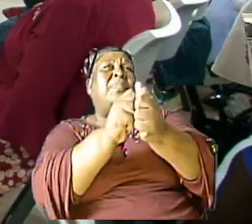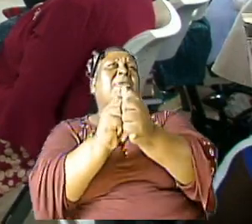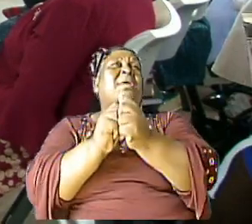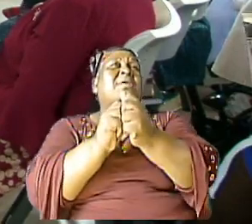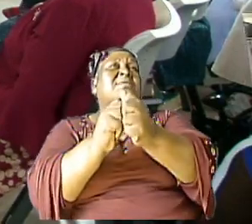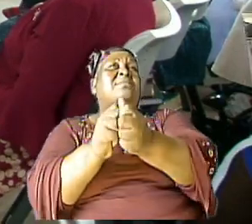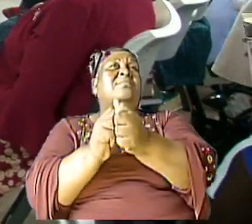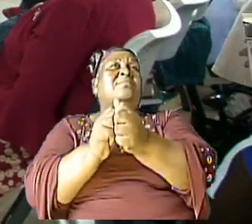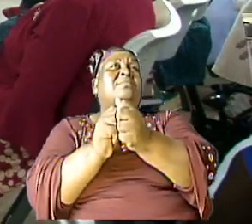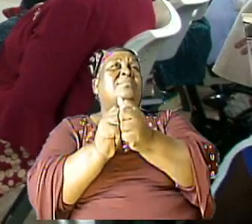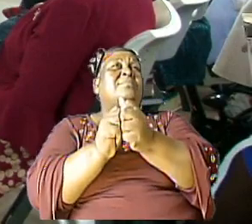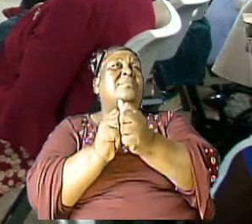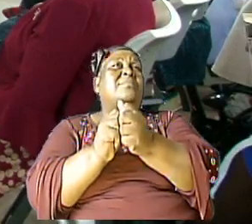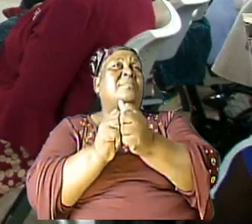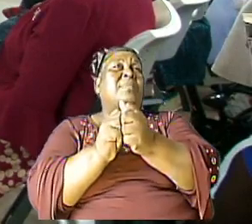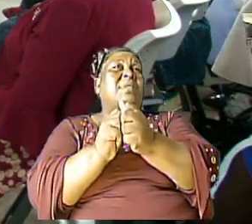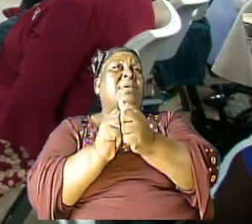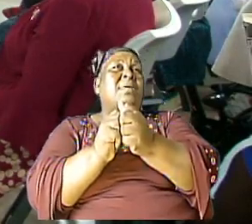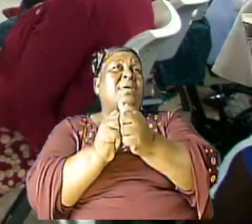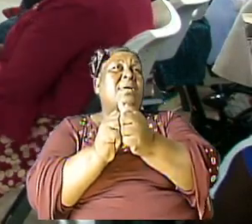together.